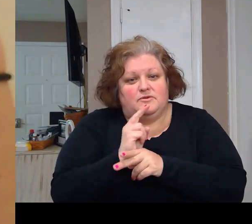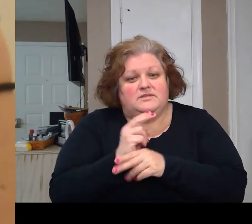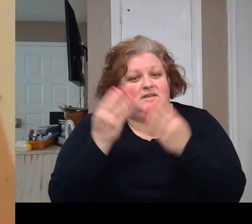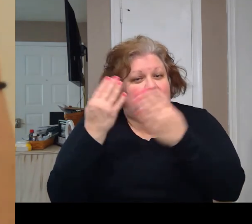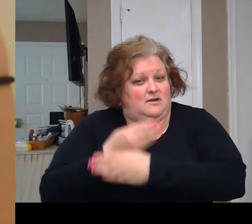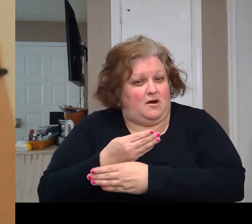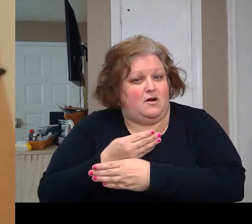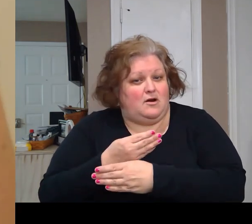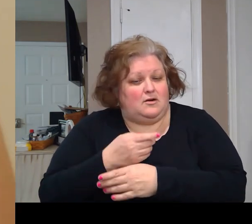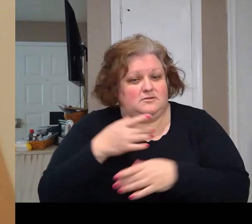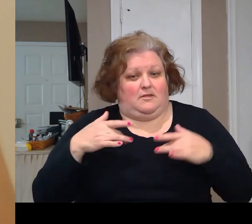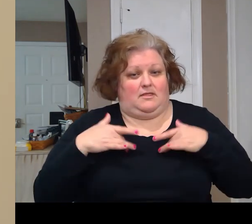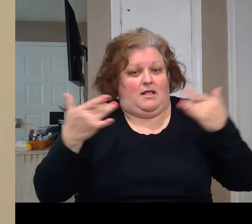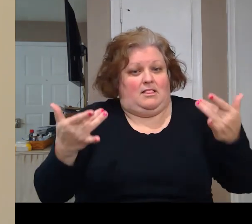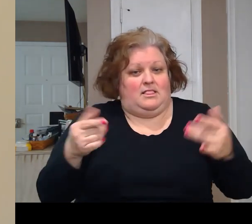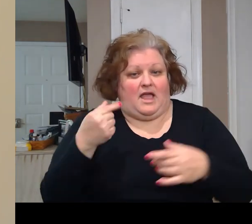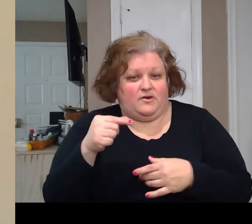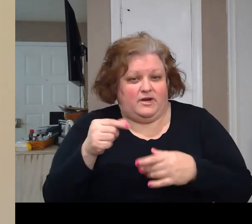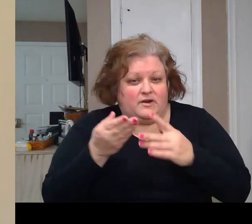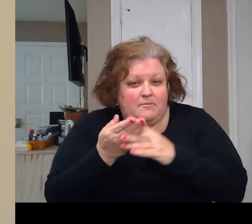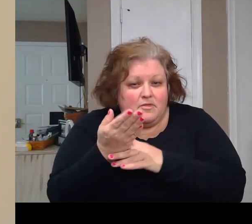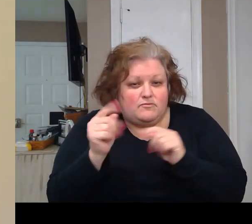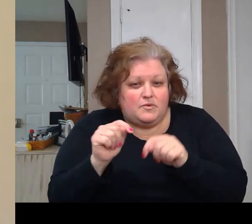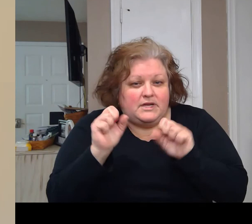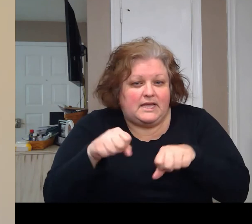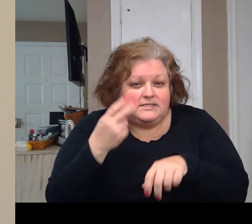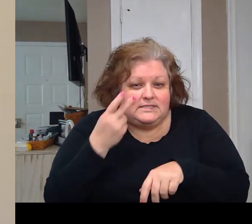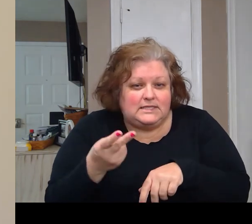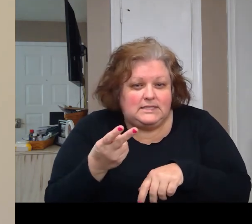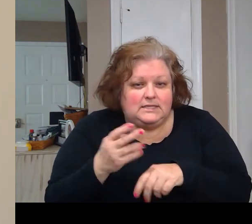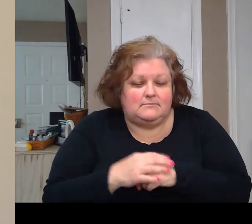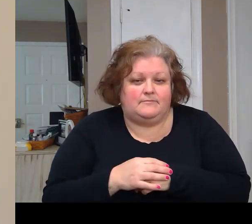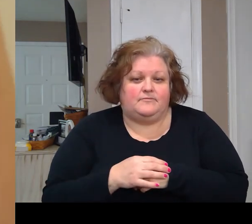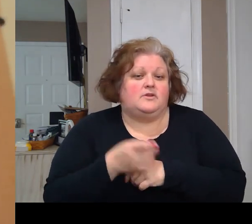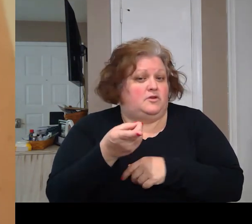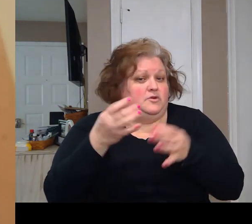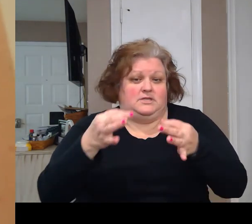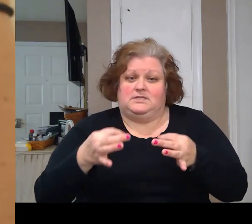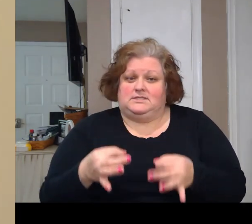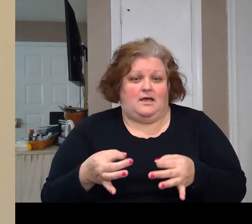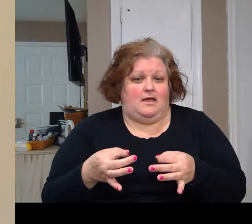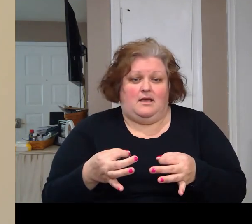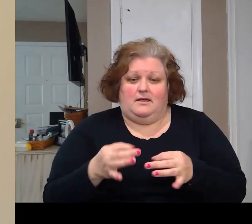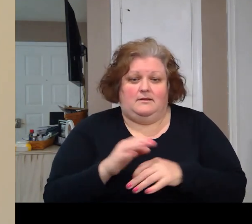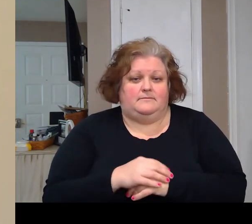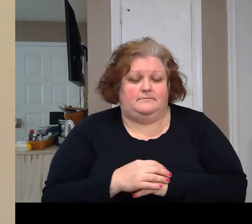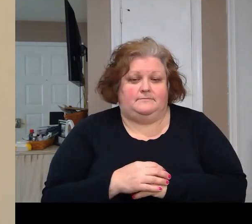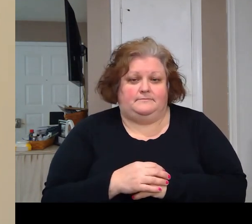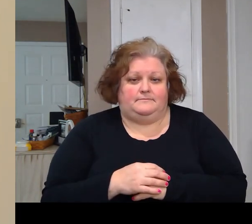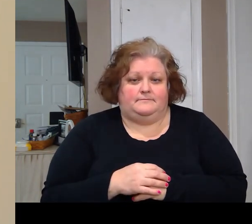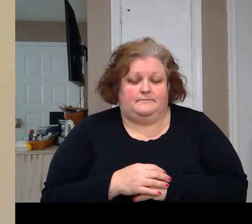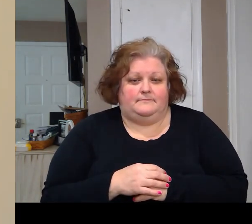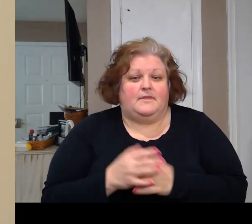crayon shows through really nicely. So it's your artistic choice as you're moving through your painting what you think will look